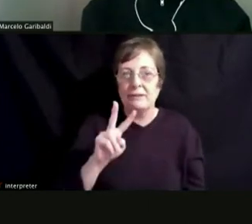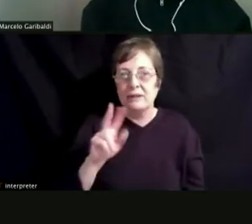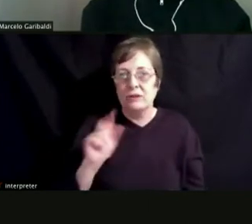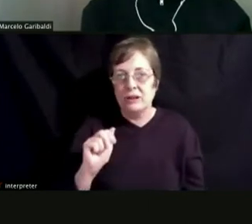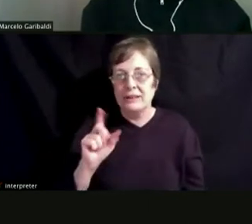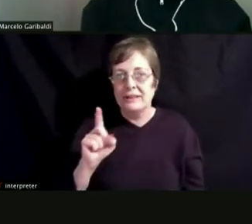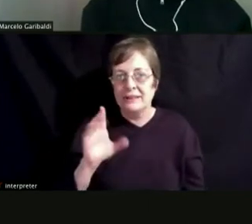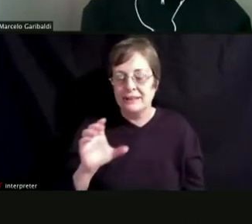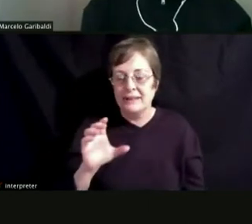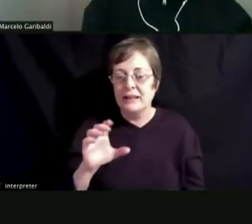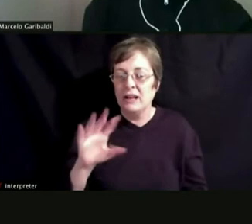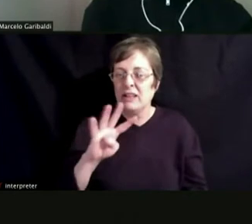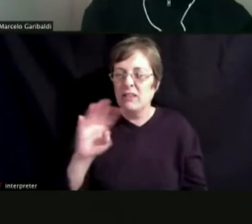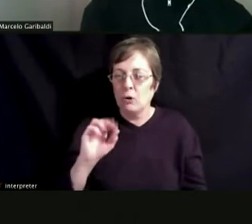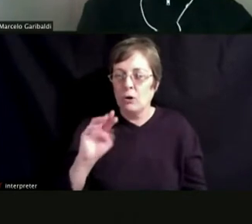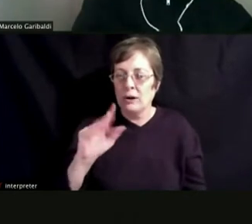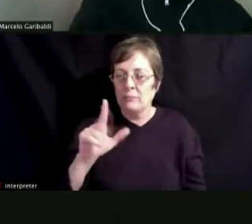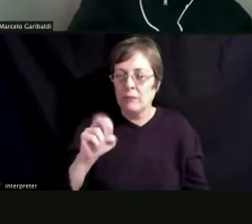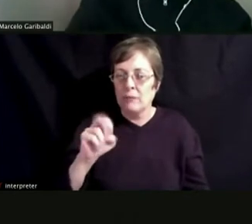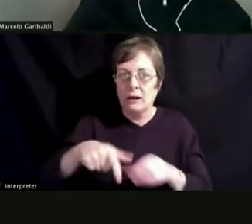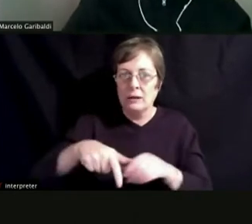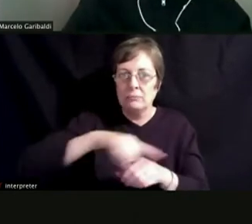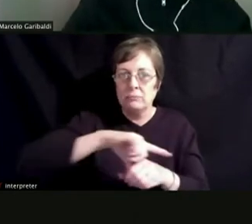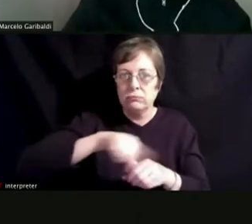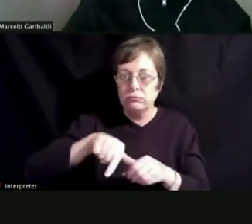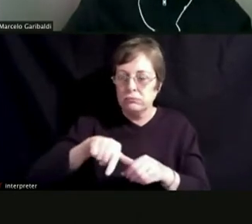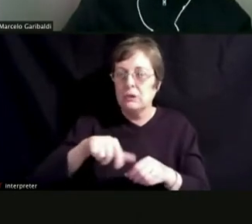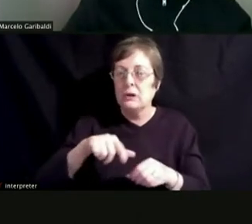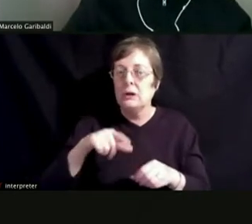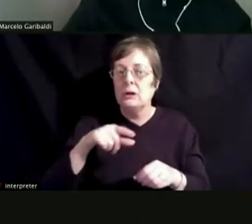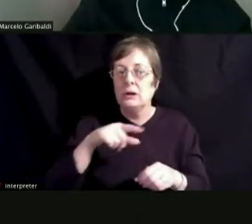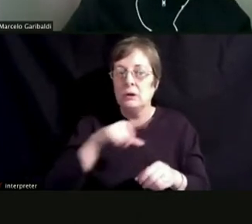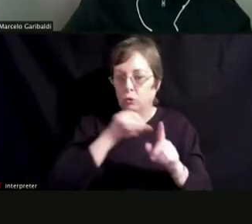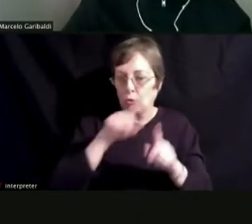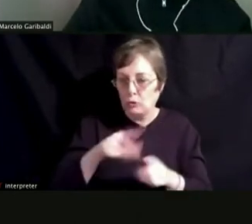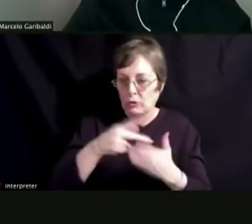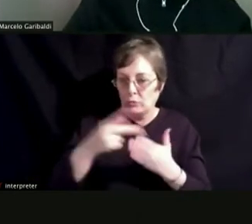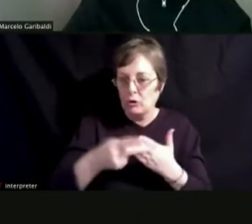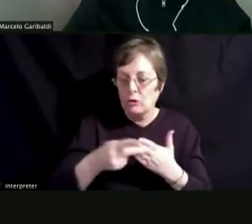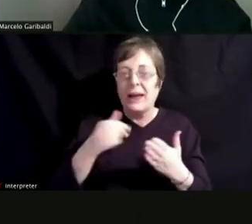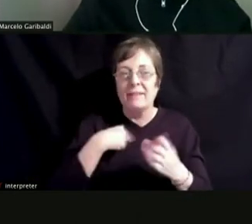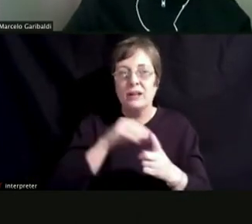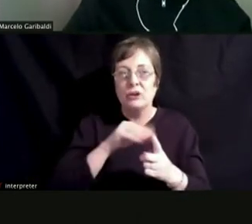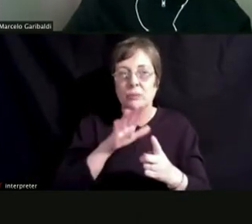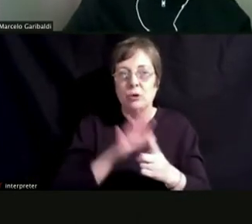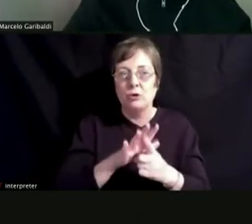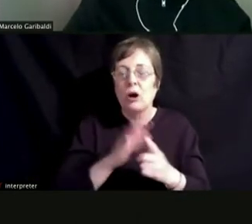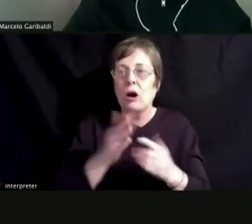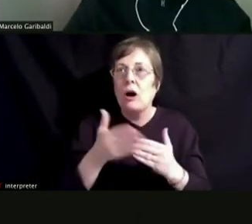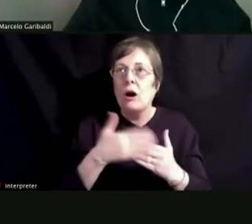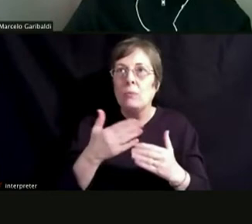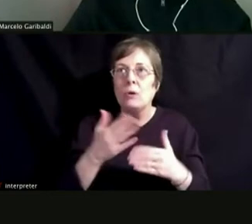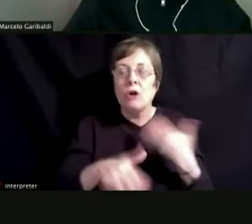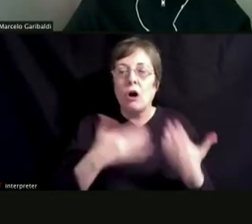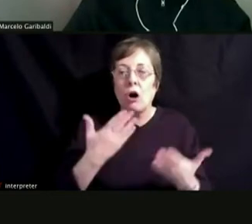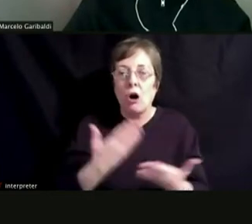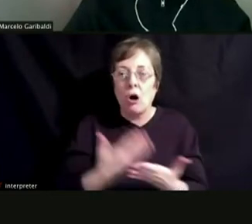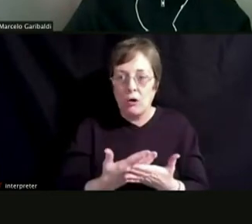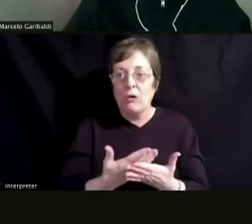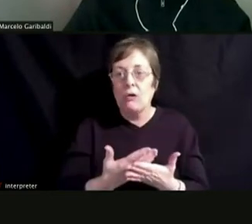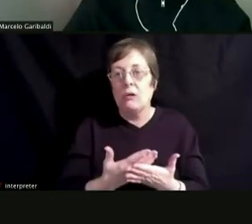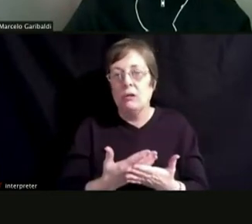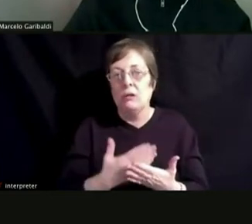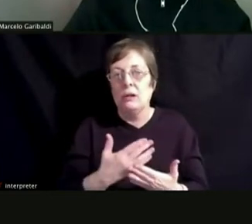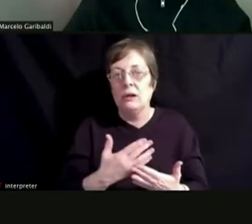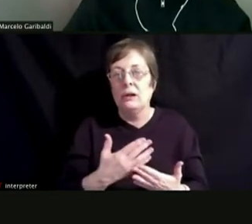40-mile radius. You'll get the exposure in this time, and almost everyone, I can't speak for everybody, but there's lots of